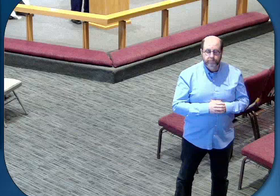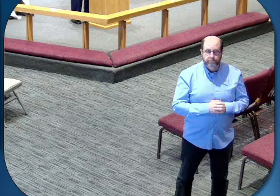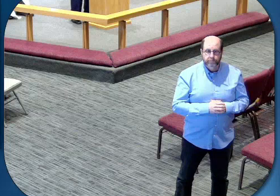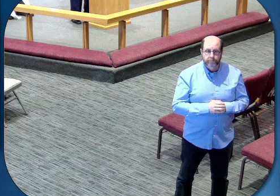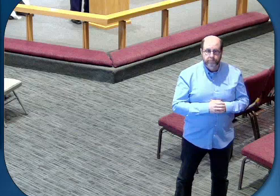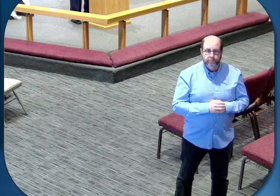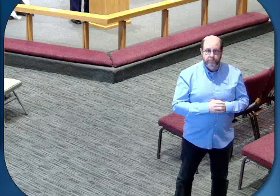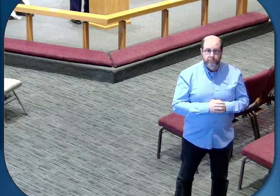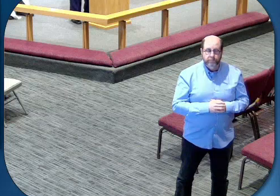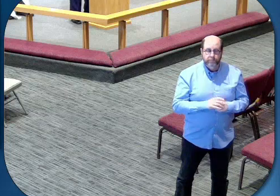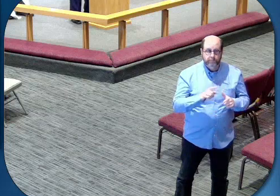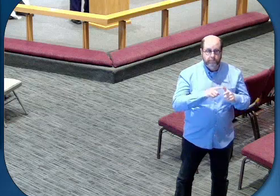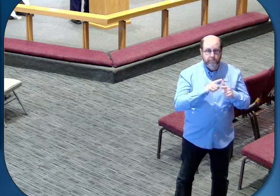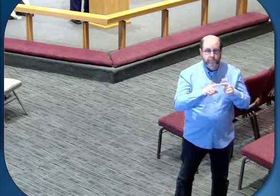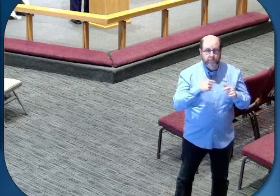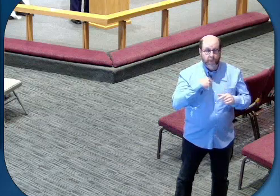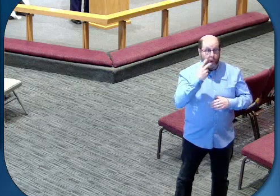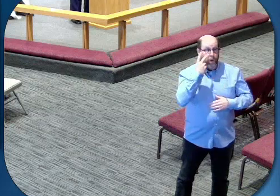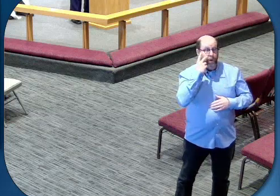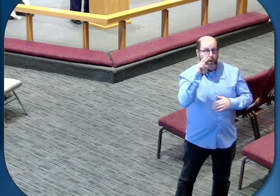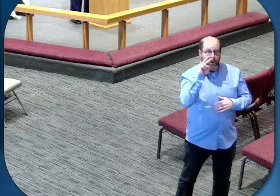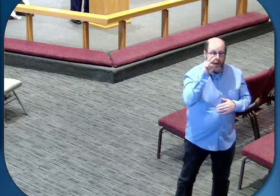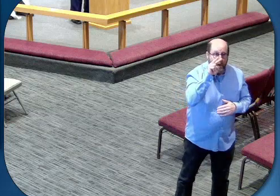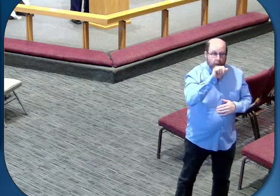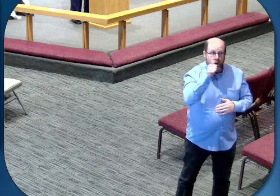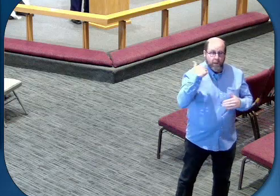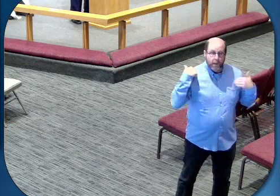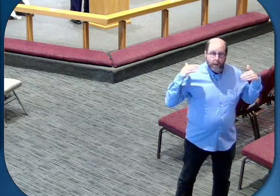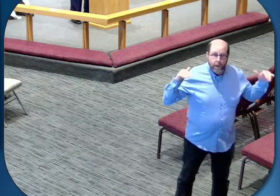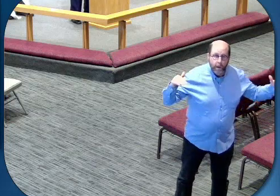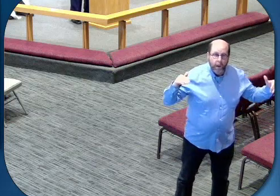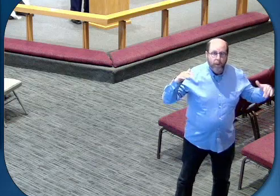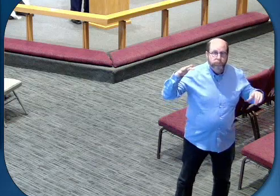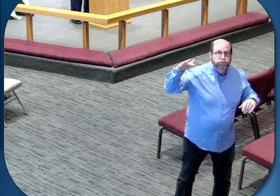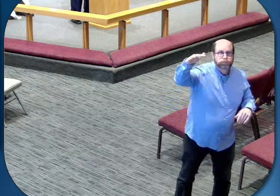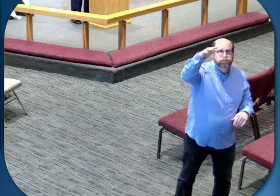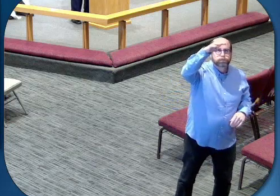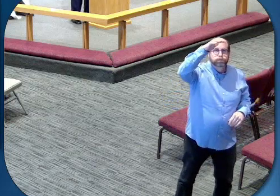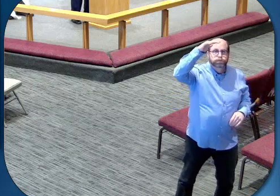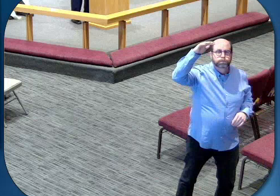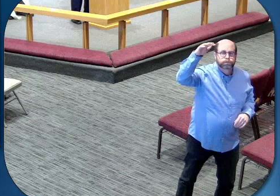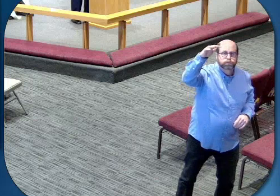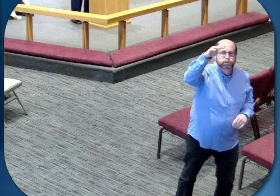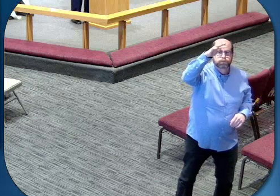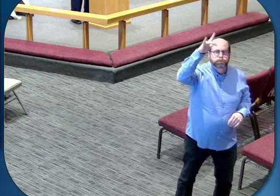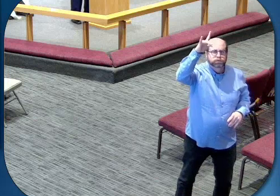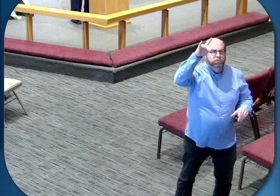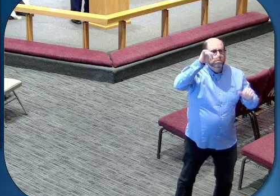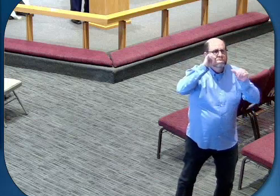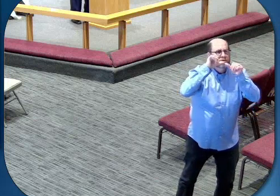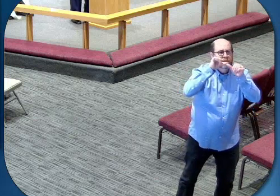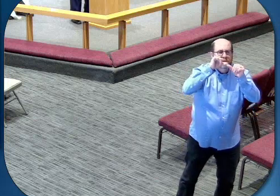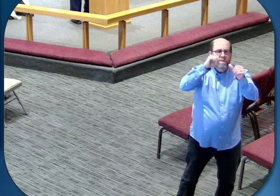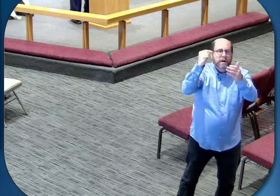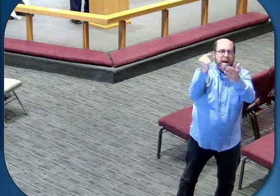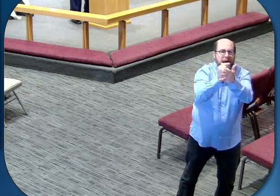Then I saw another angel flying directly overhead with an eternal